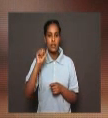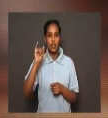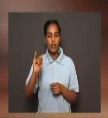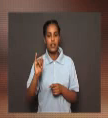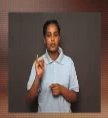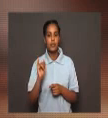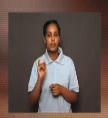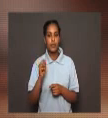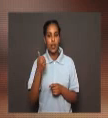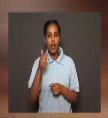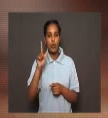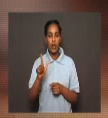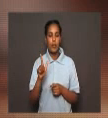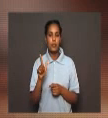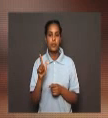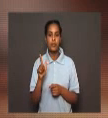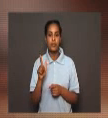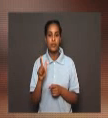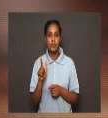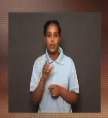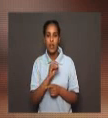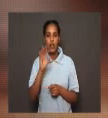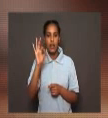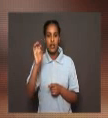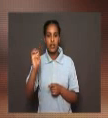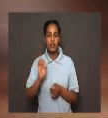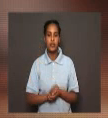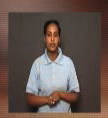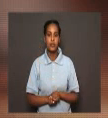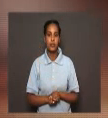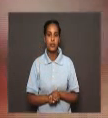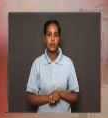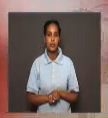silver, aluminium, and iron.